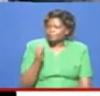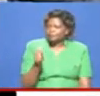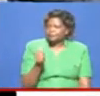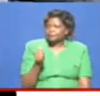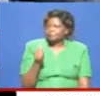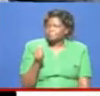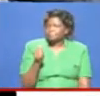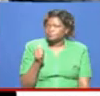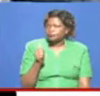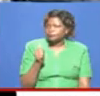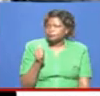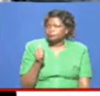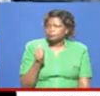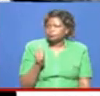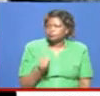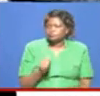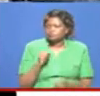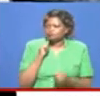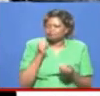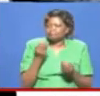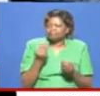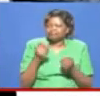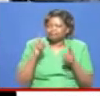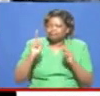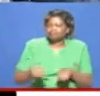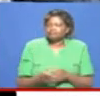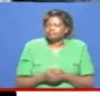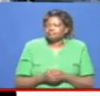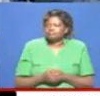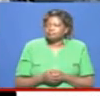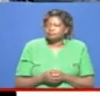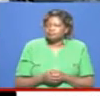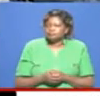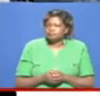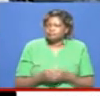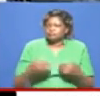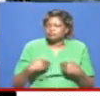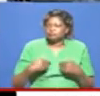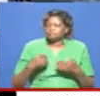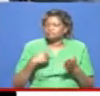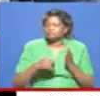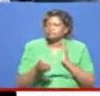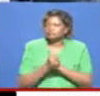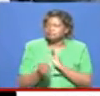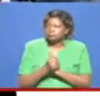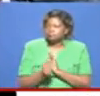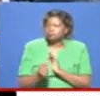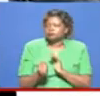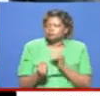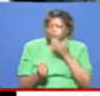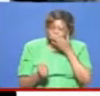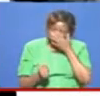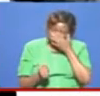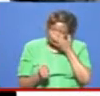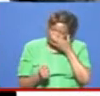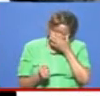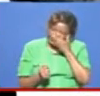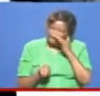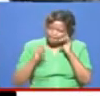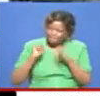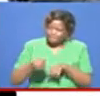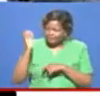is not child's play. You need to be adequately equipped with the right skill sets to be able to run a business. You need to be mentored by people who've run